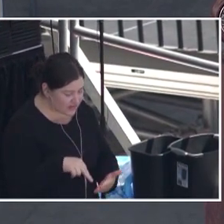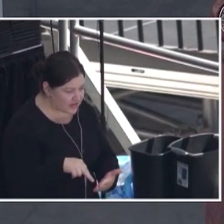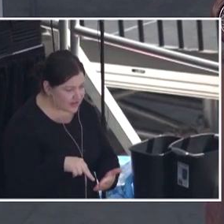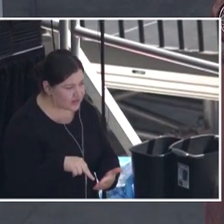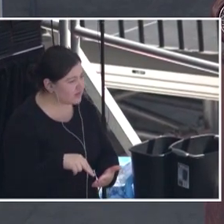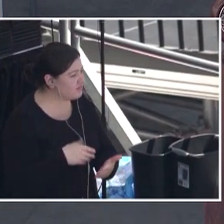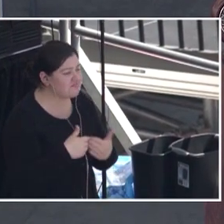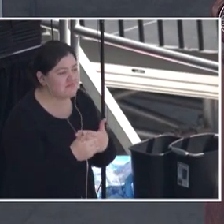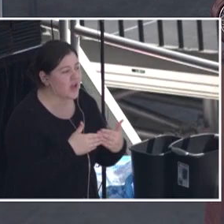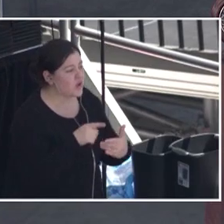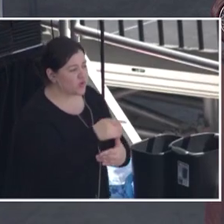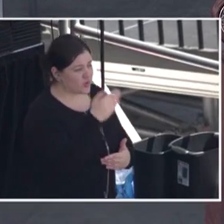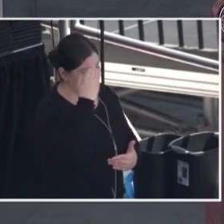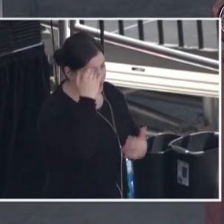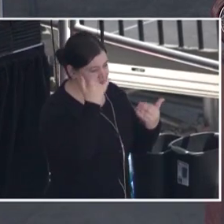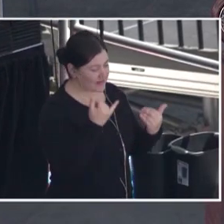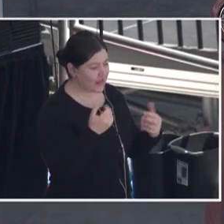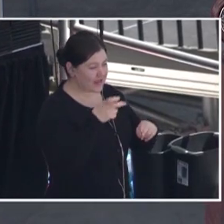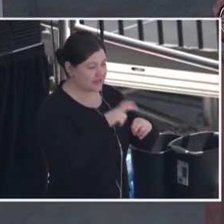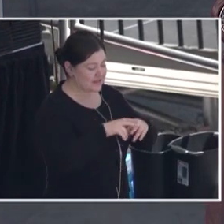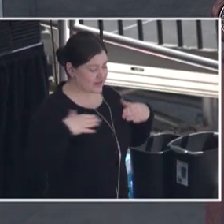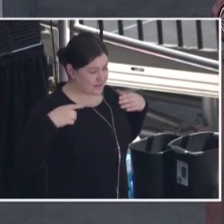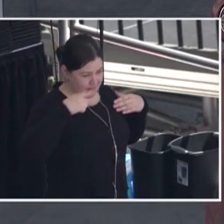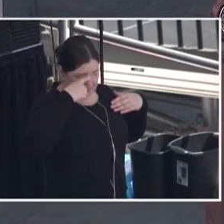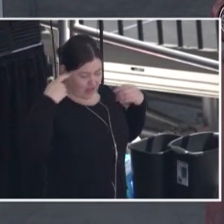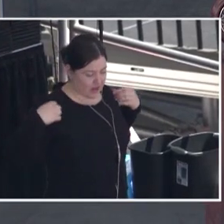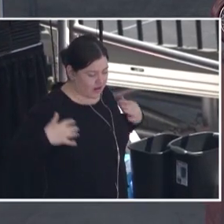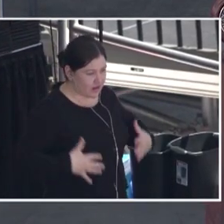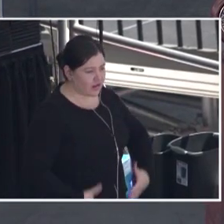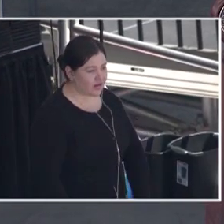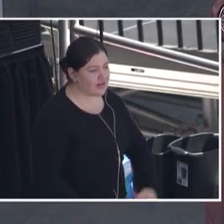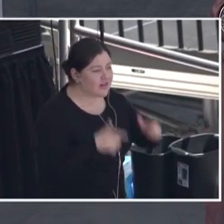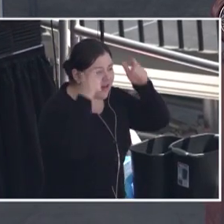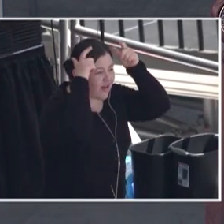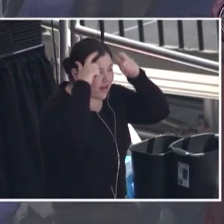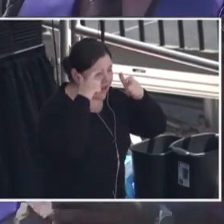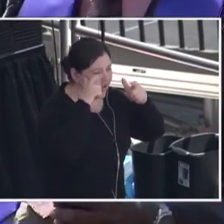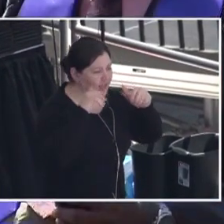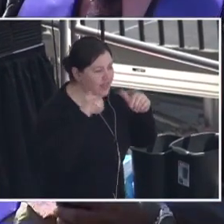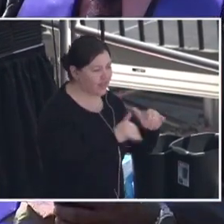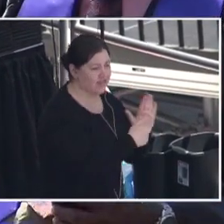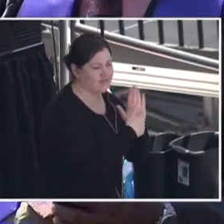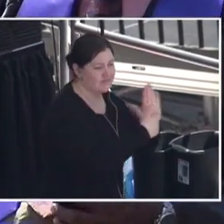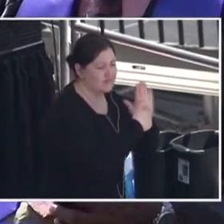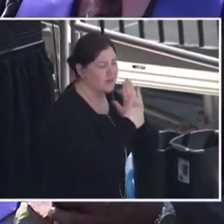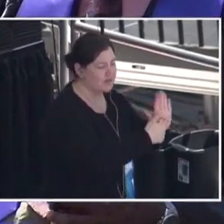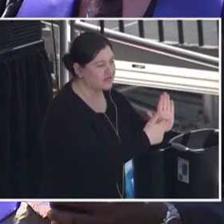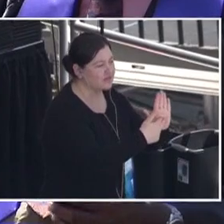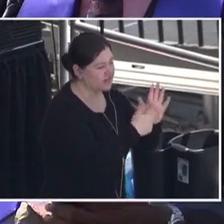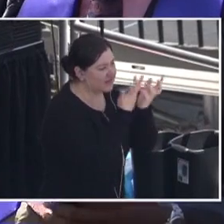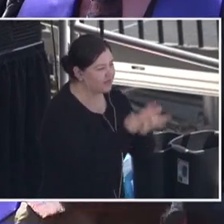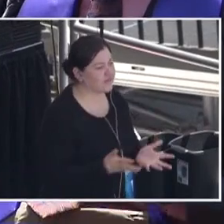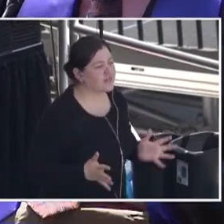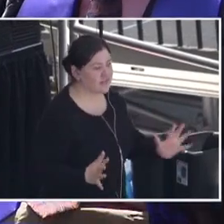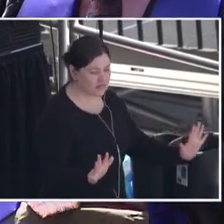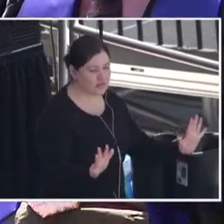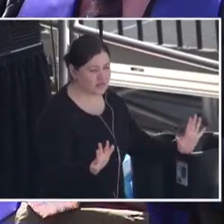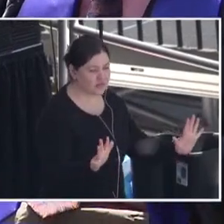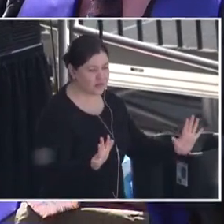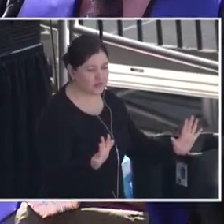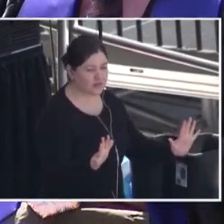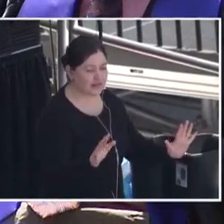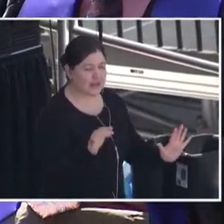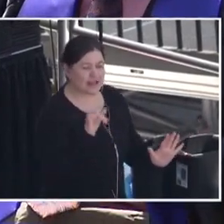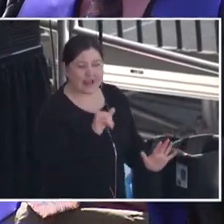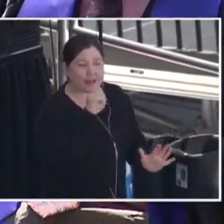that you're wearing, which is a symbol of the completion of a monumental task, is not a sign that